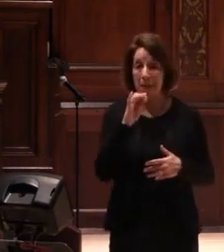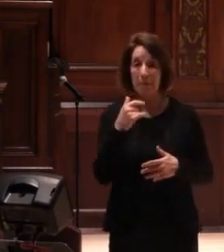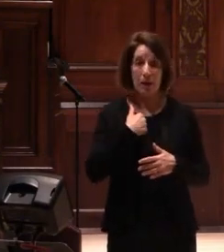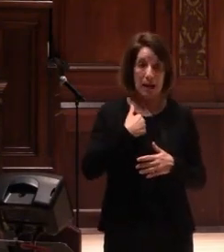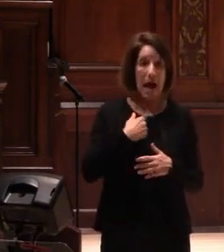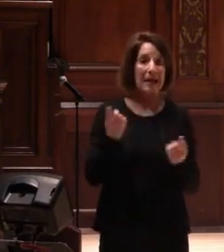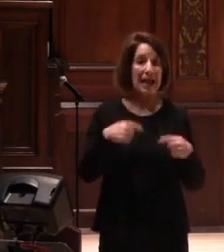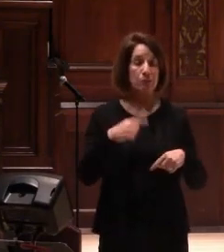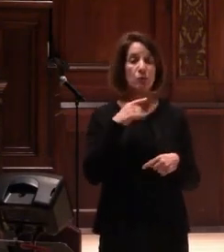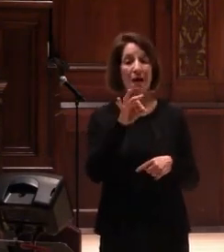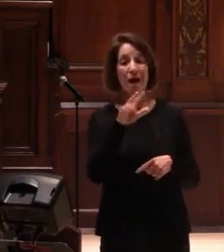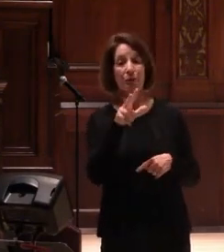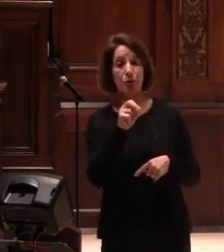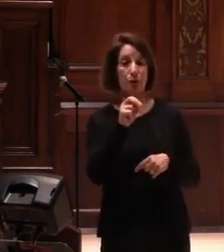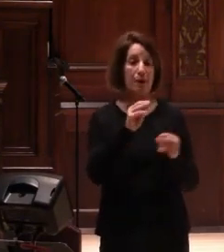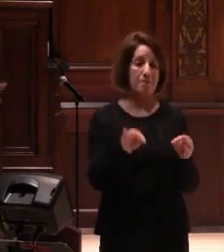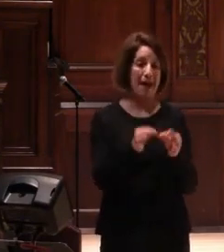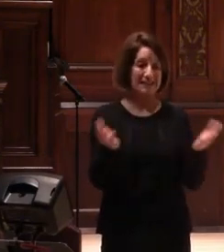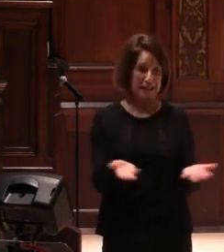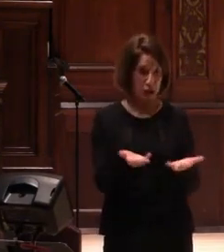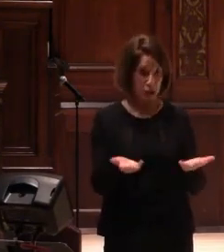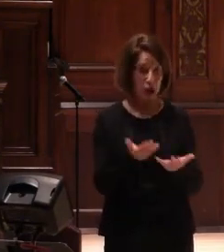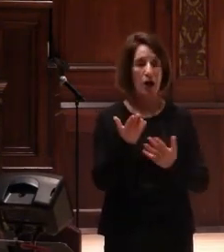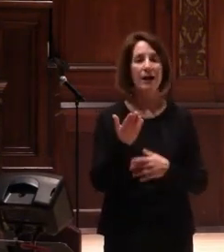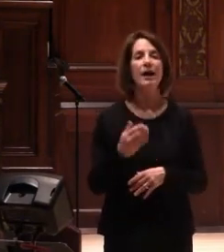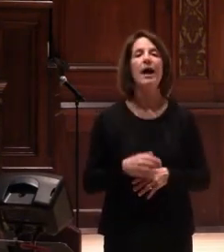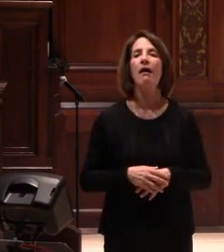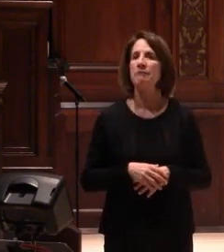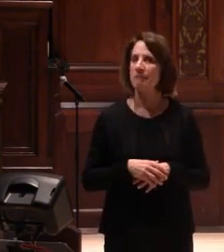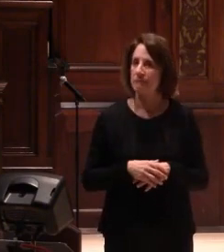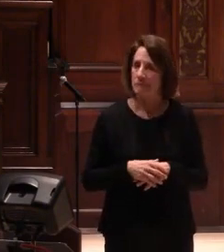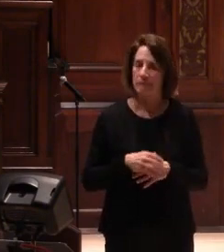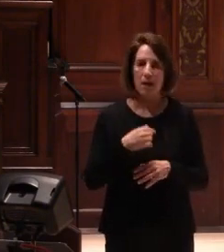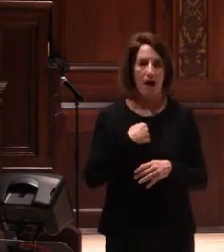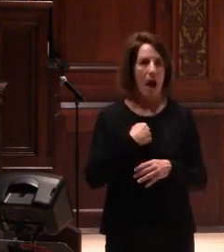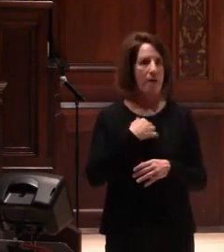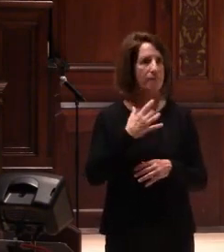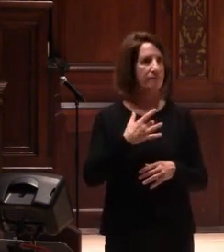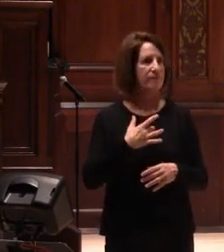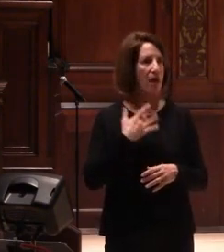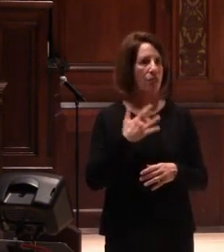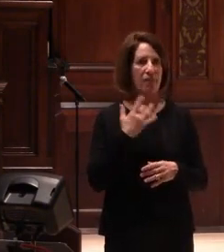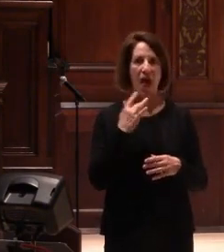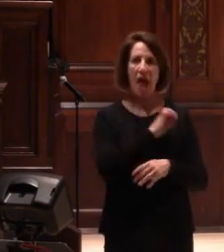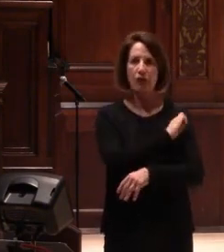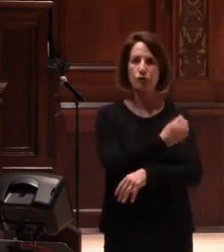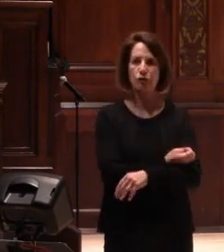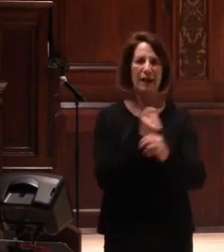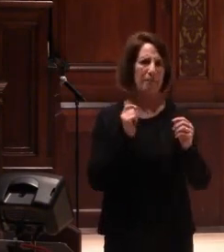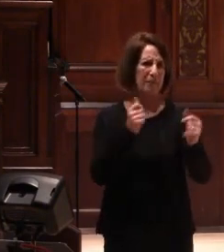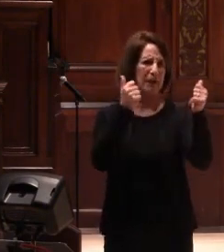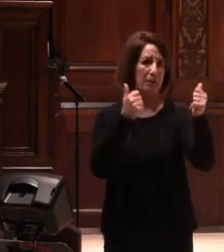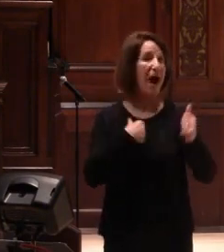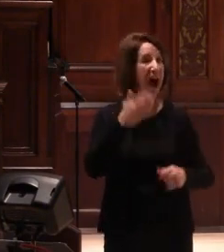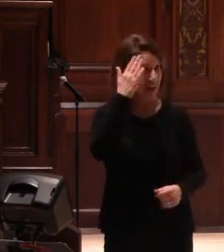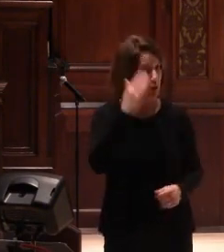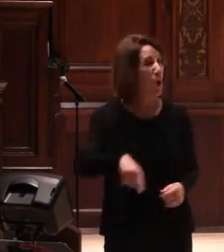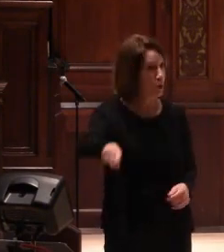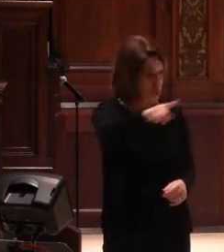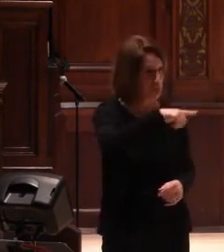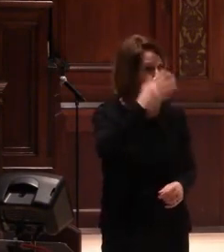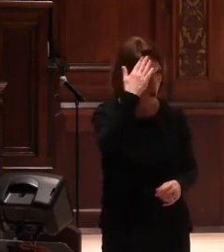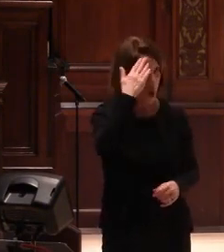Mass at Hochstein. We walked in, and immediately I felt the energy. I know that you guys know what I'm talking